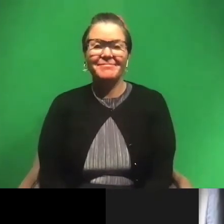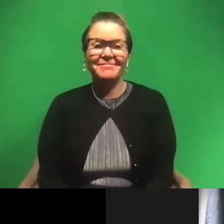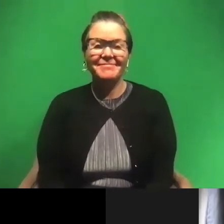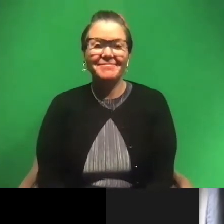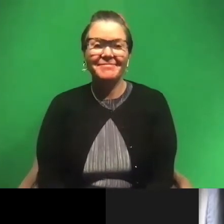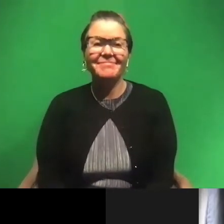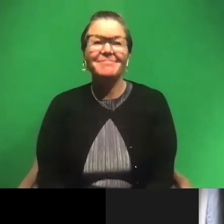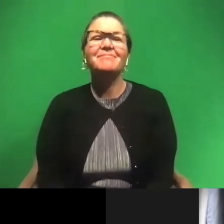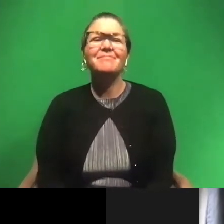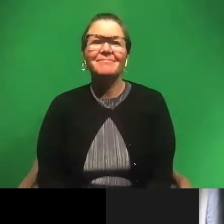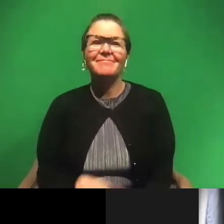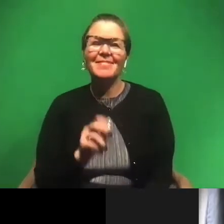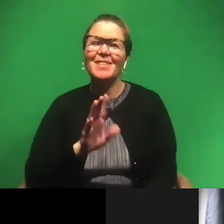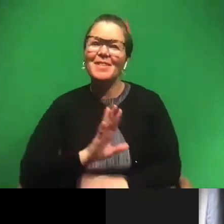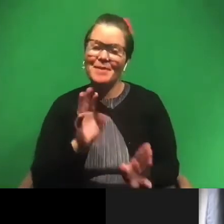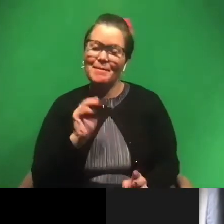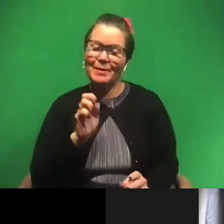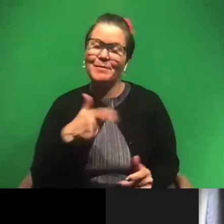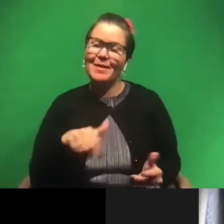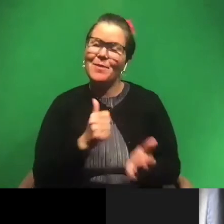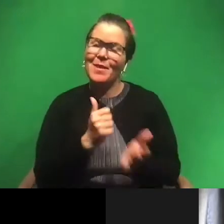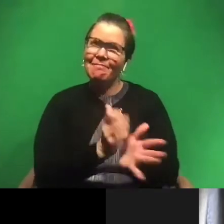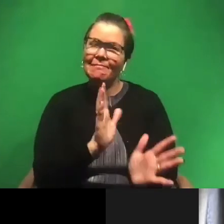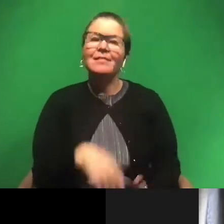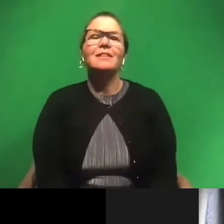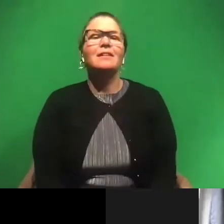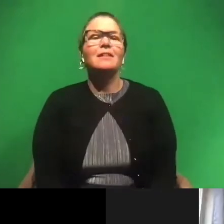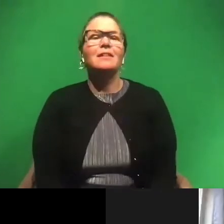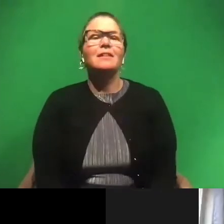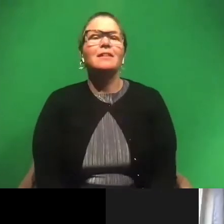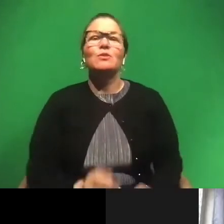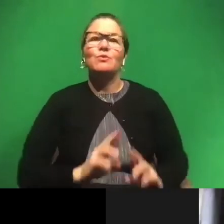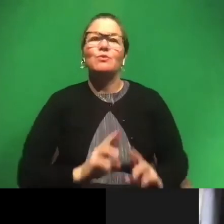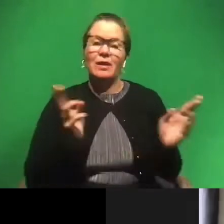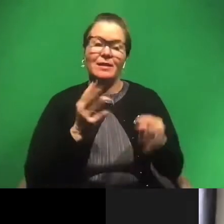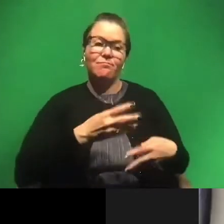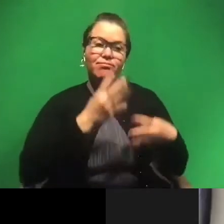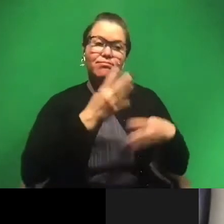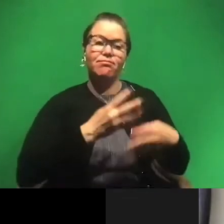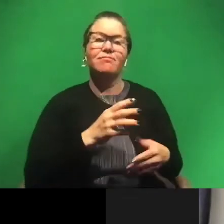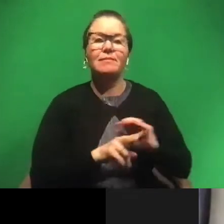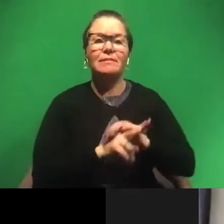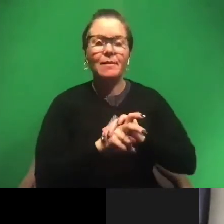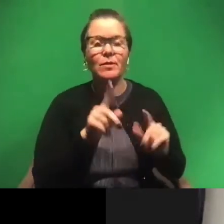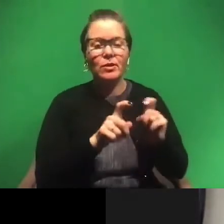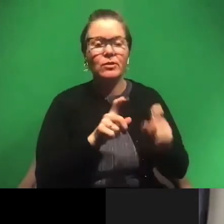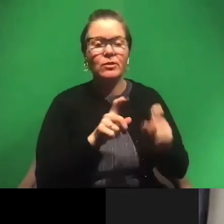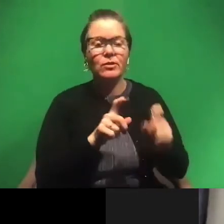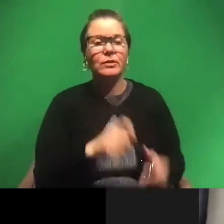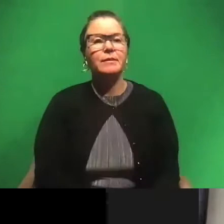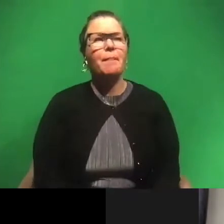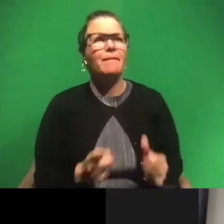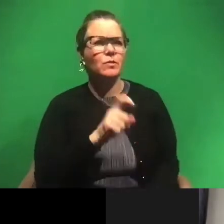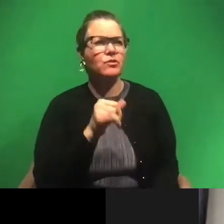Okay, I'm no longer muted. That helps. Okay, we're so ready for some abalone questions. So our first question from J-Rob, who comes to almost all